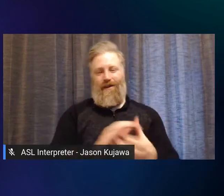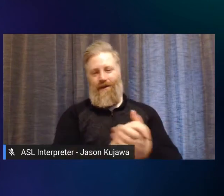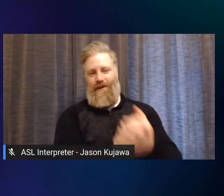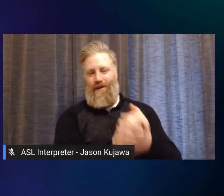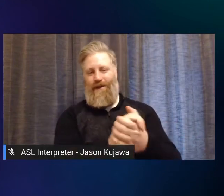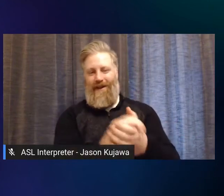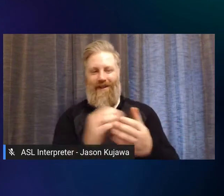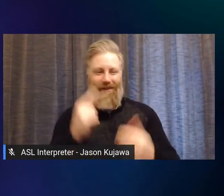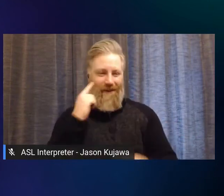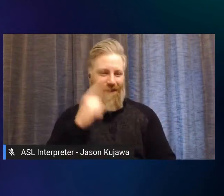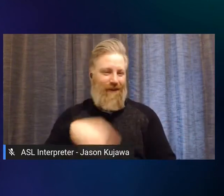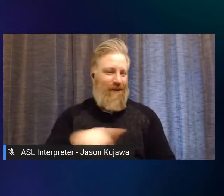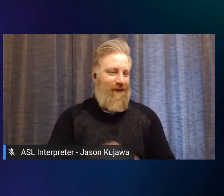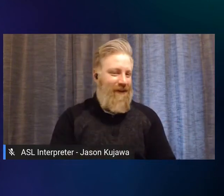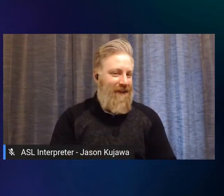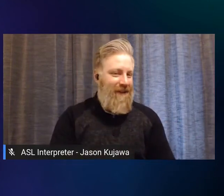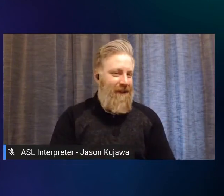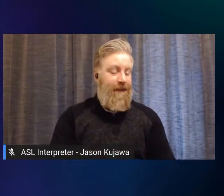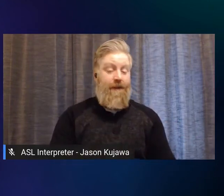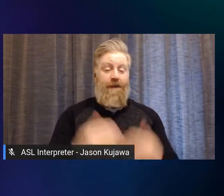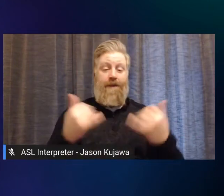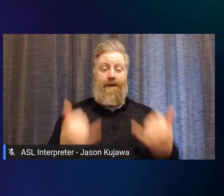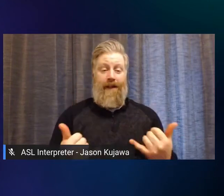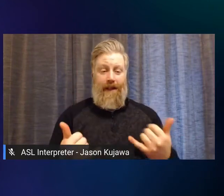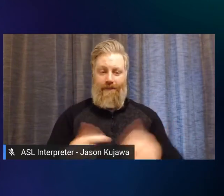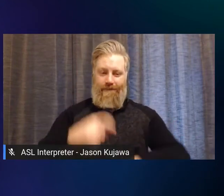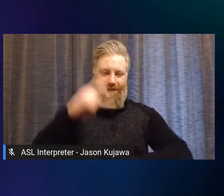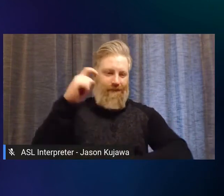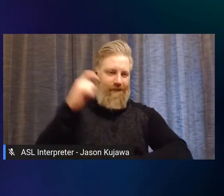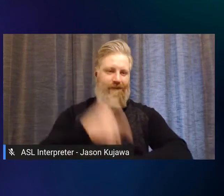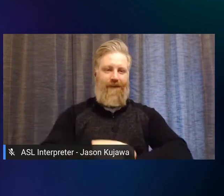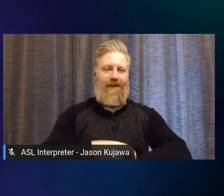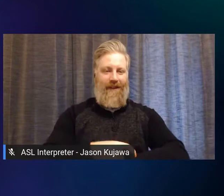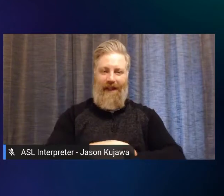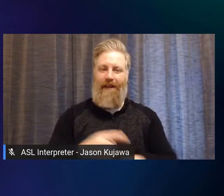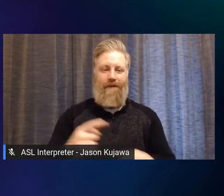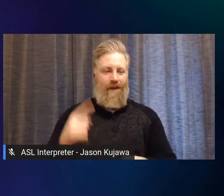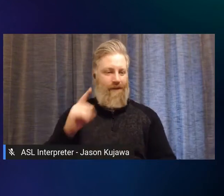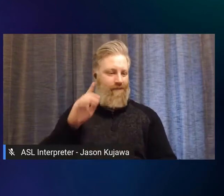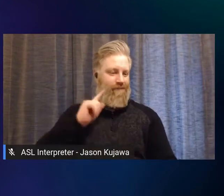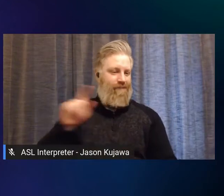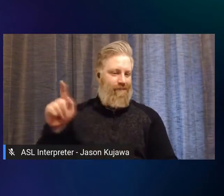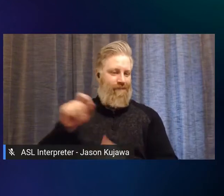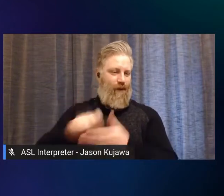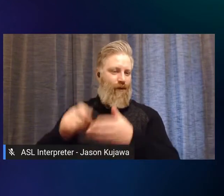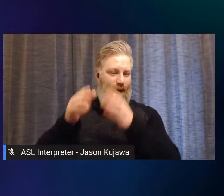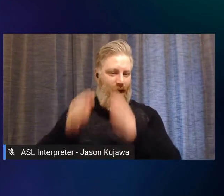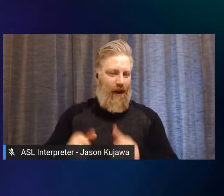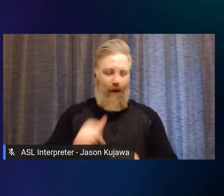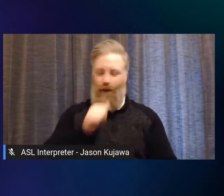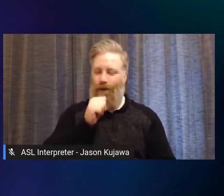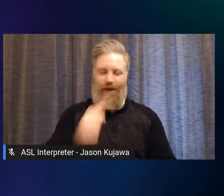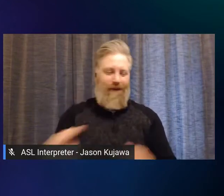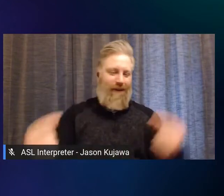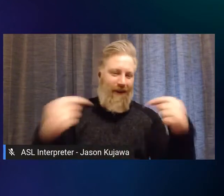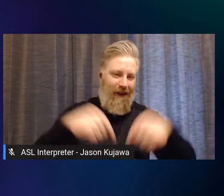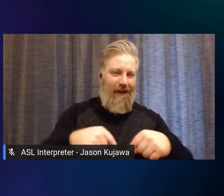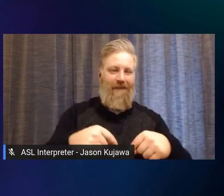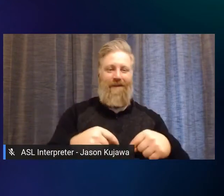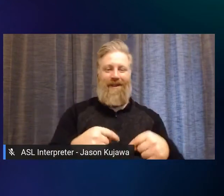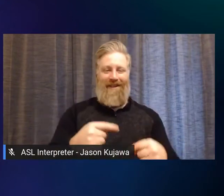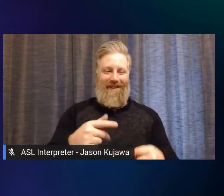you. Now, it's time for us to get into the finalists. You didn't come to hear me talk about Maya Angelou or how much I love the fact that the interpreter's name is